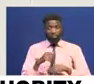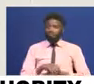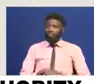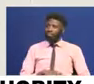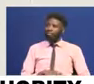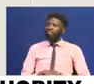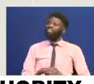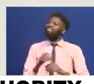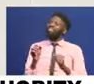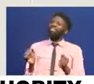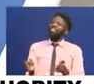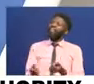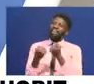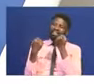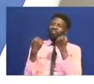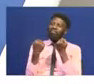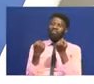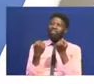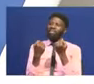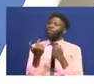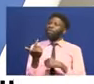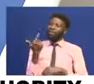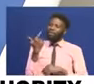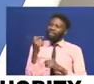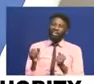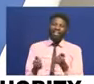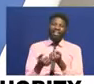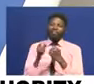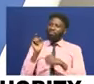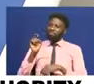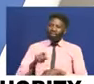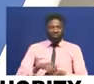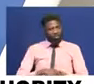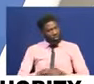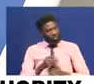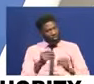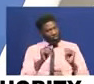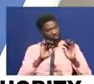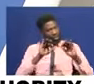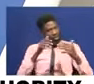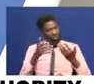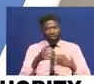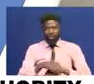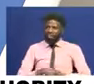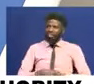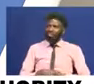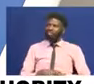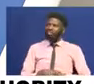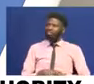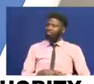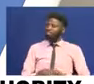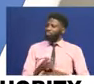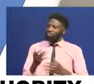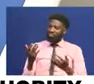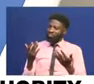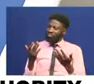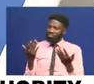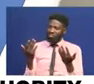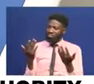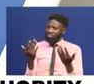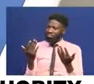and that is natural. That is natural. How are you dealing with that? Well, you deal with it in the manner it's supposed to be dealt with.